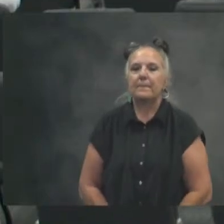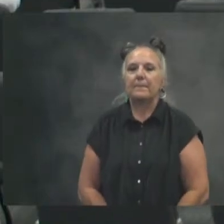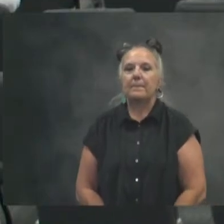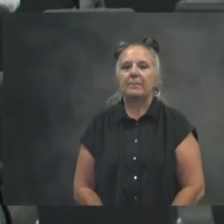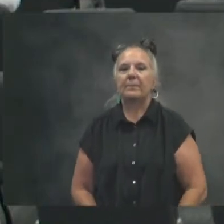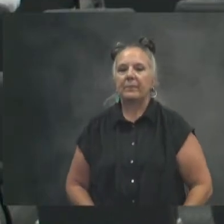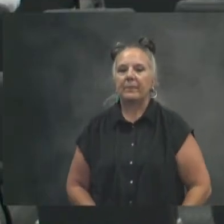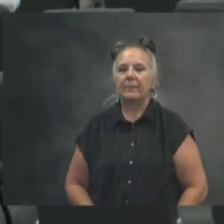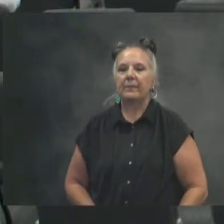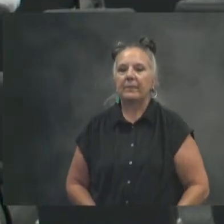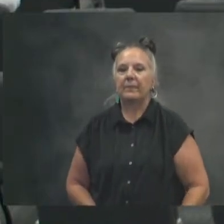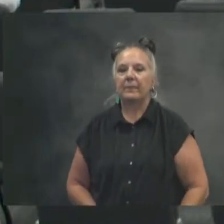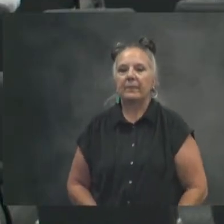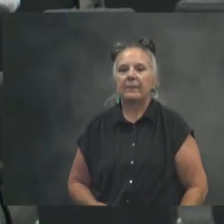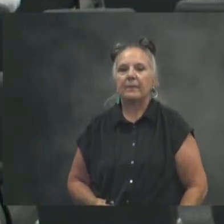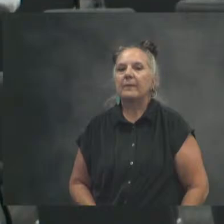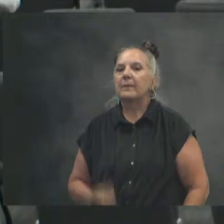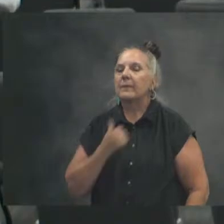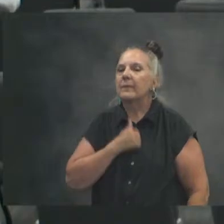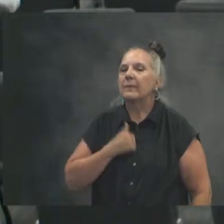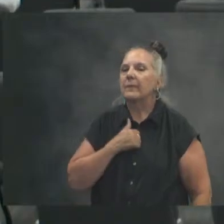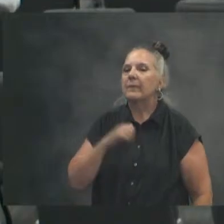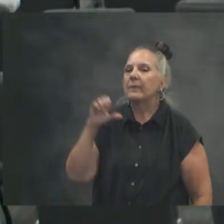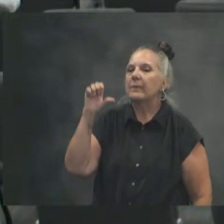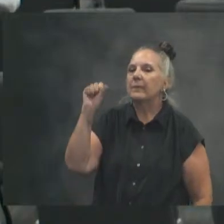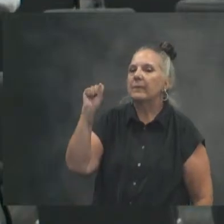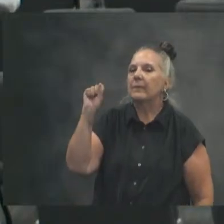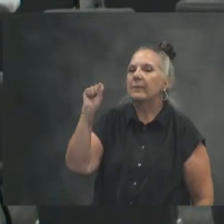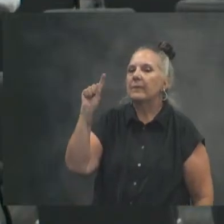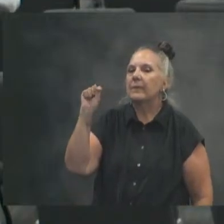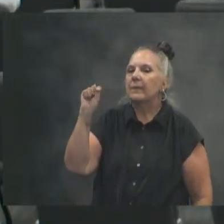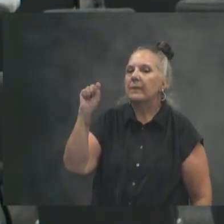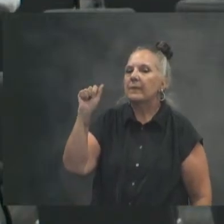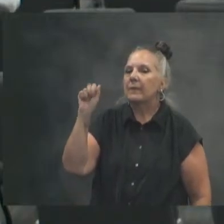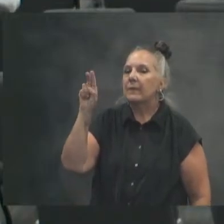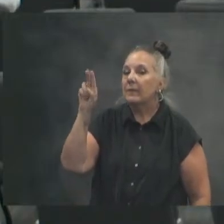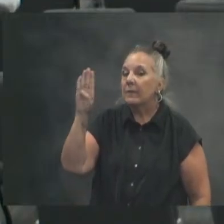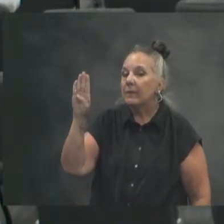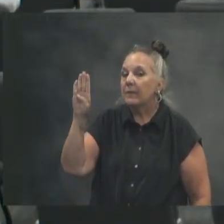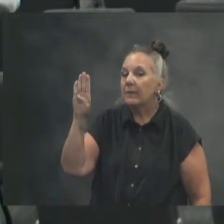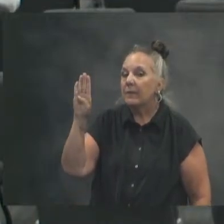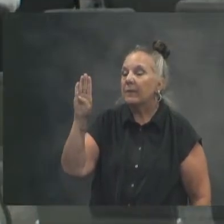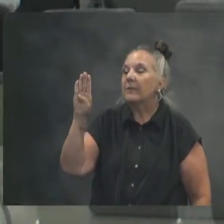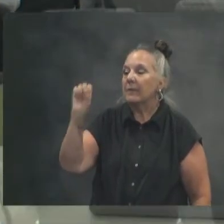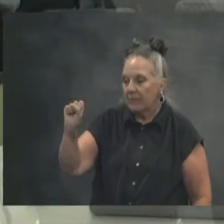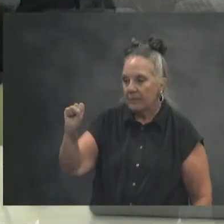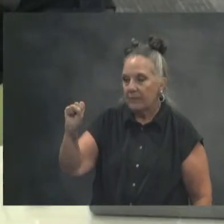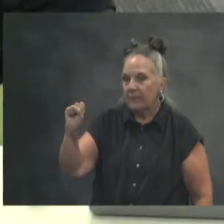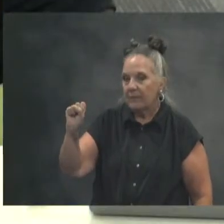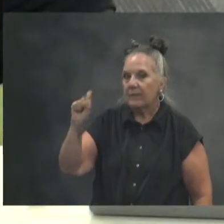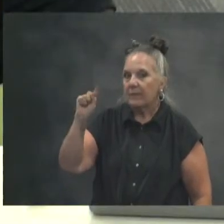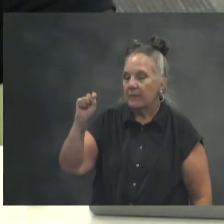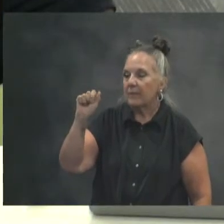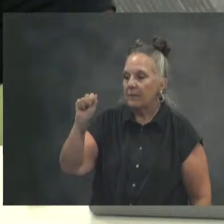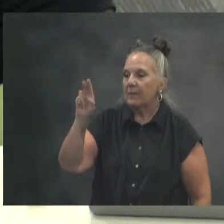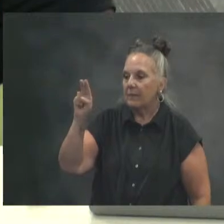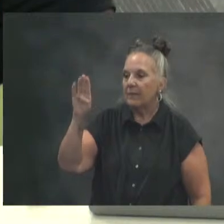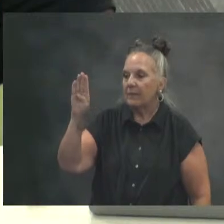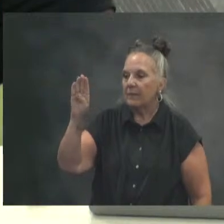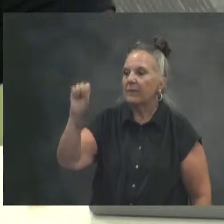I let it be on record. What's your last name? Stobbs. S-T-A-U-B? S.